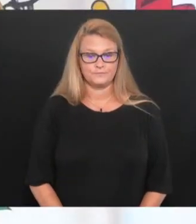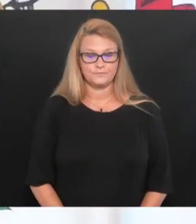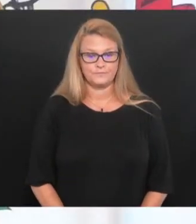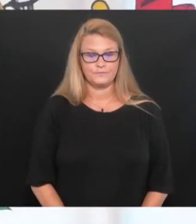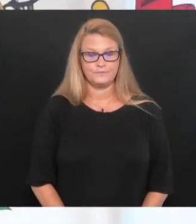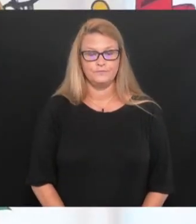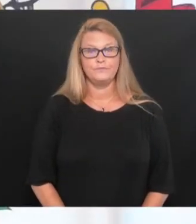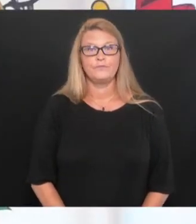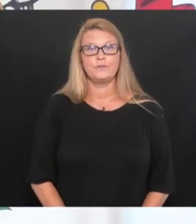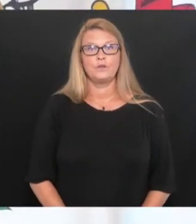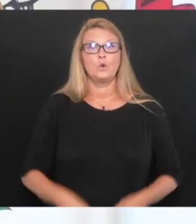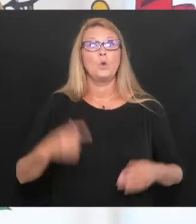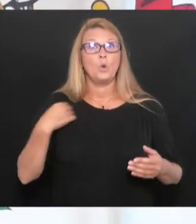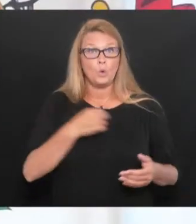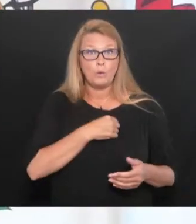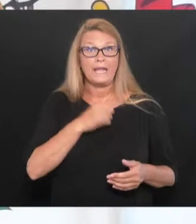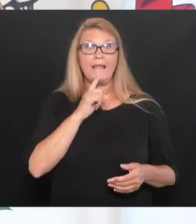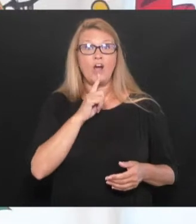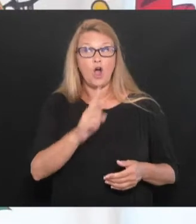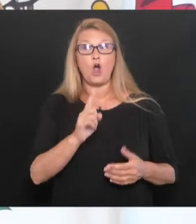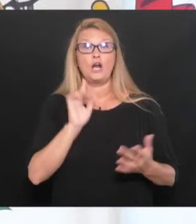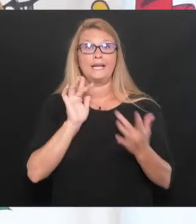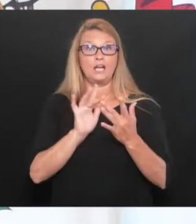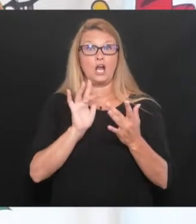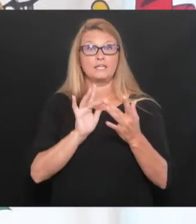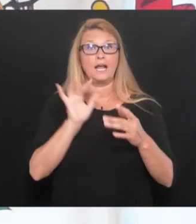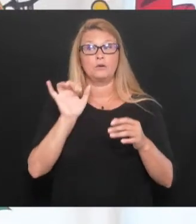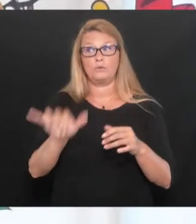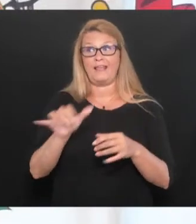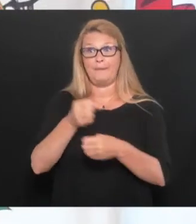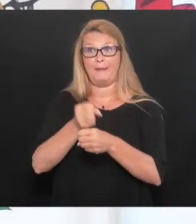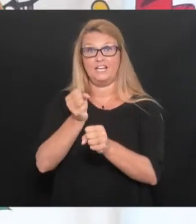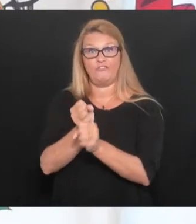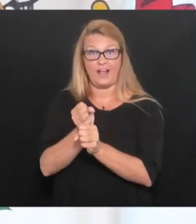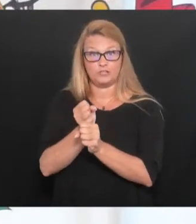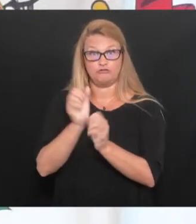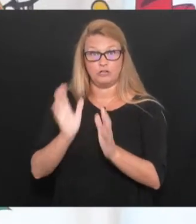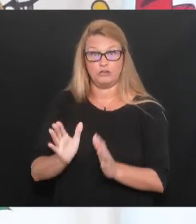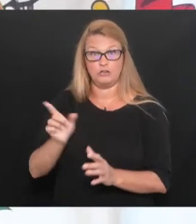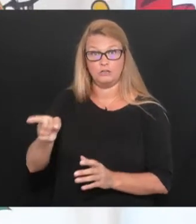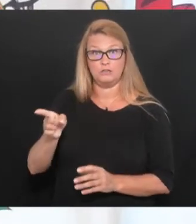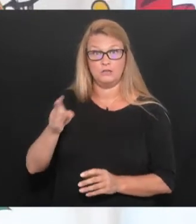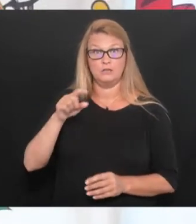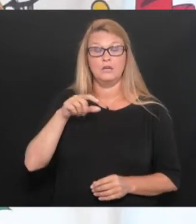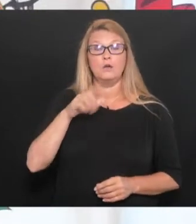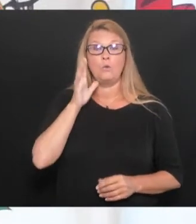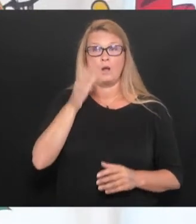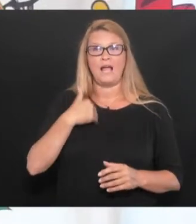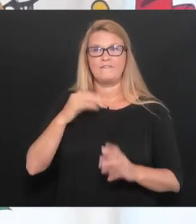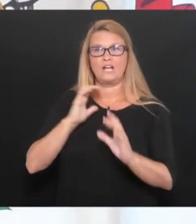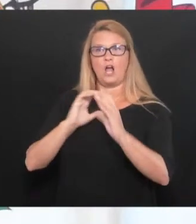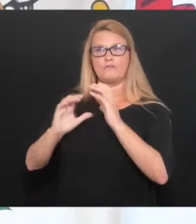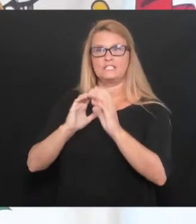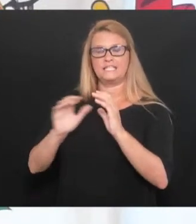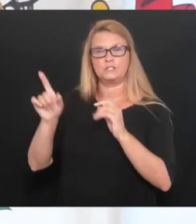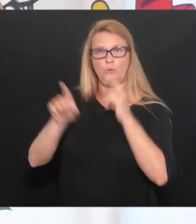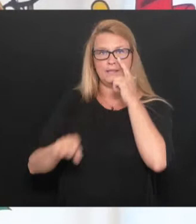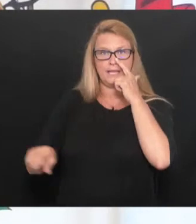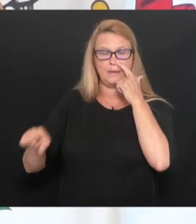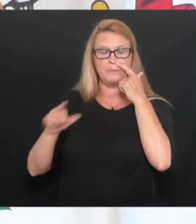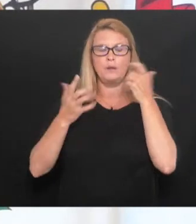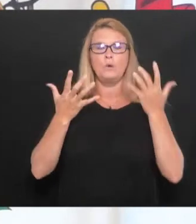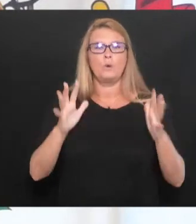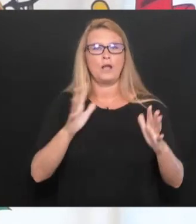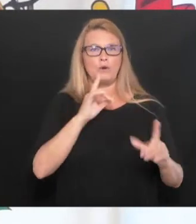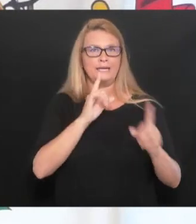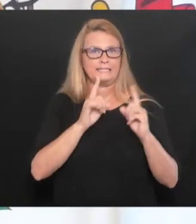in addition to this, we are in contact with the manufacturers. We are going to have conversations with them. We're already talking with